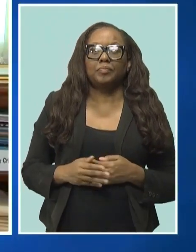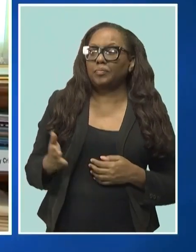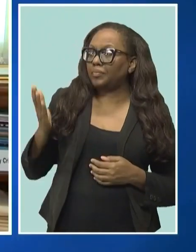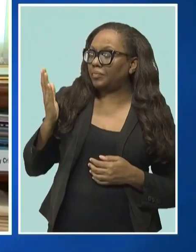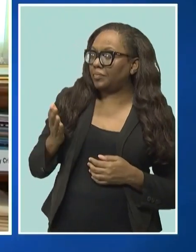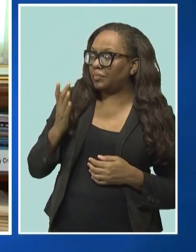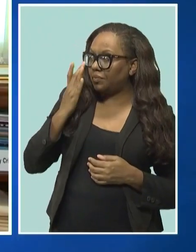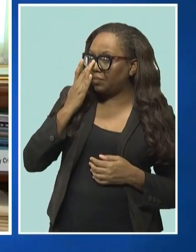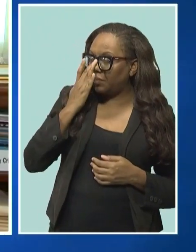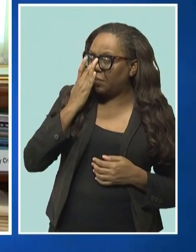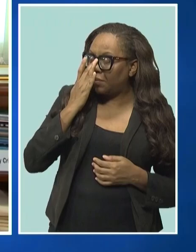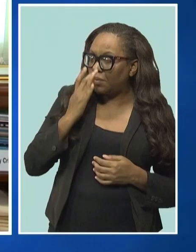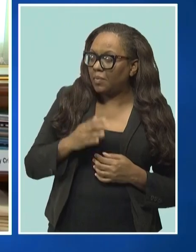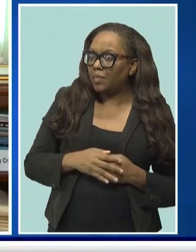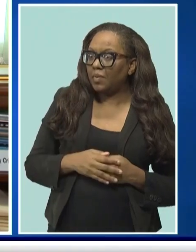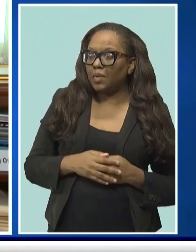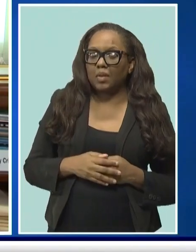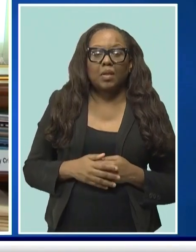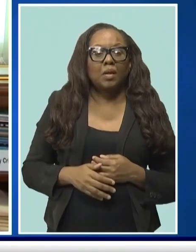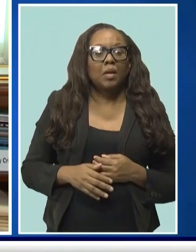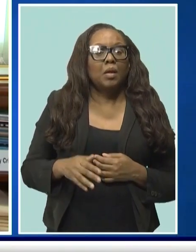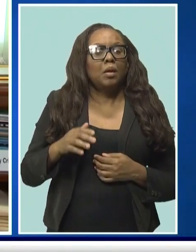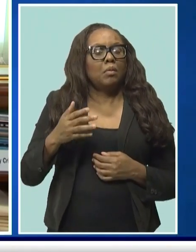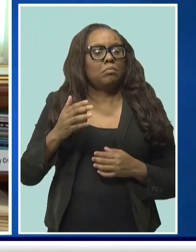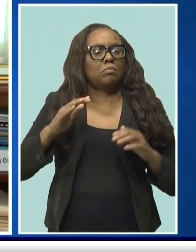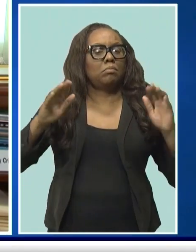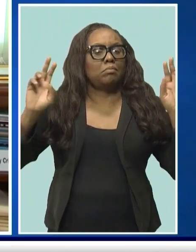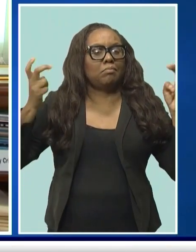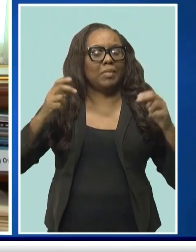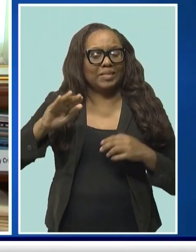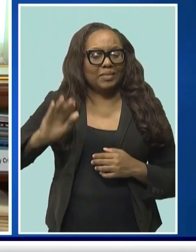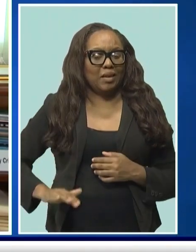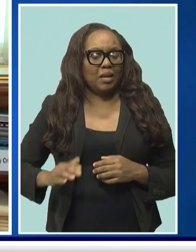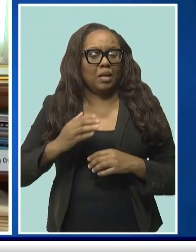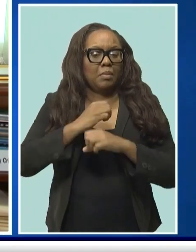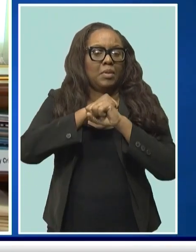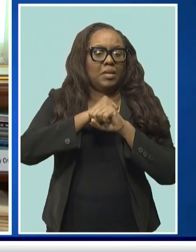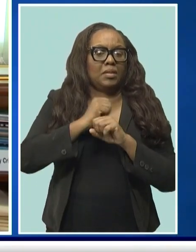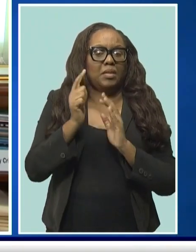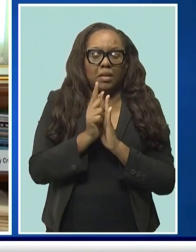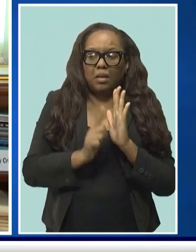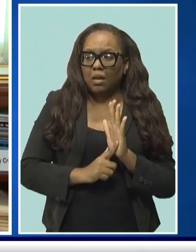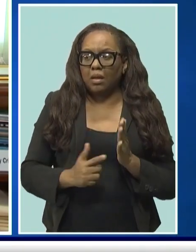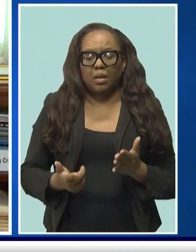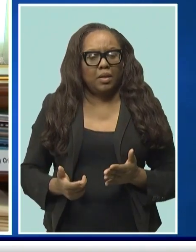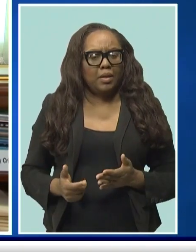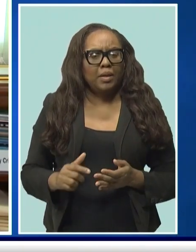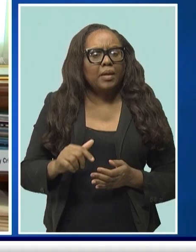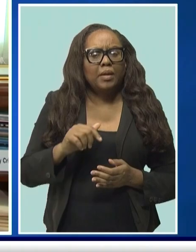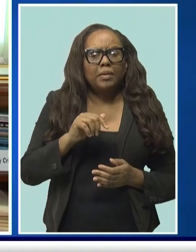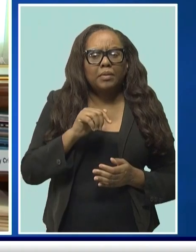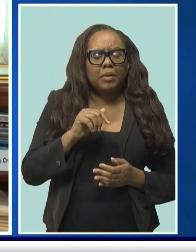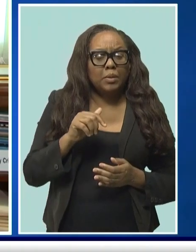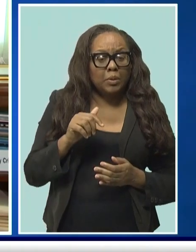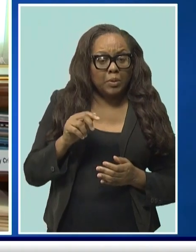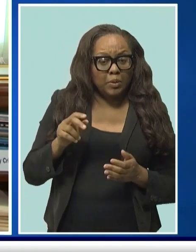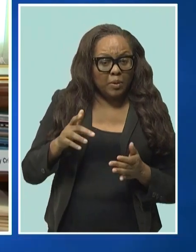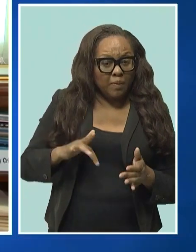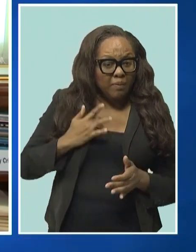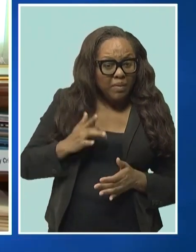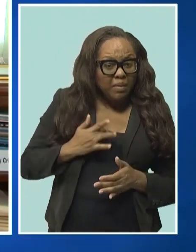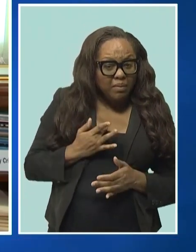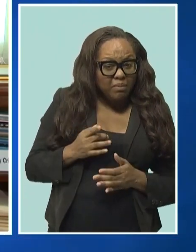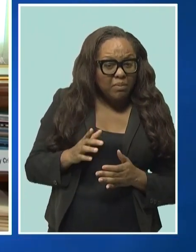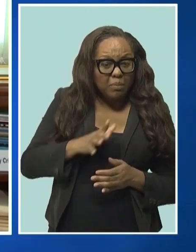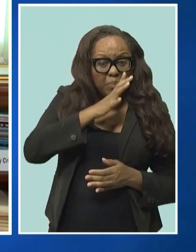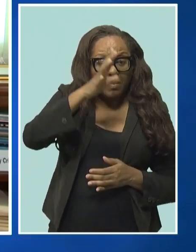say that it is child protection legislation doesn't mean that parents are not totally involved. But